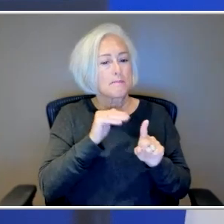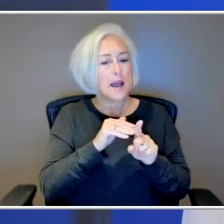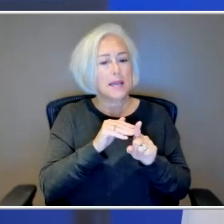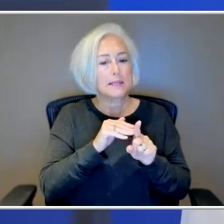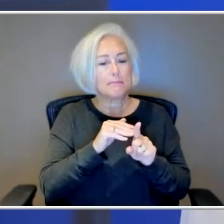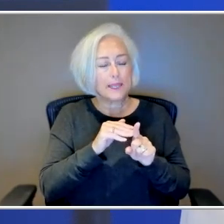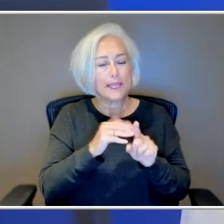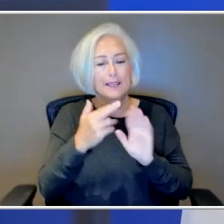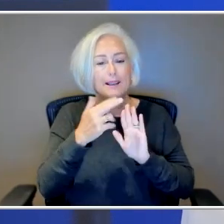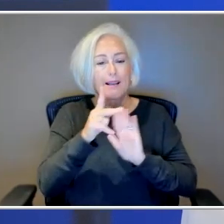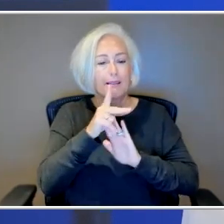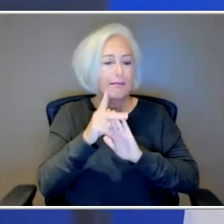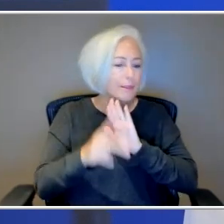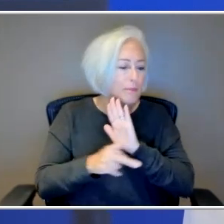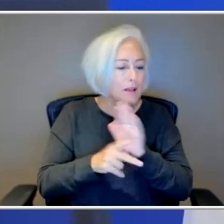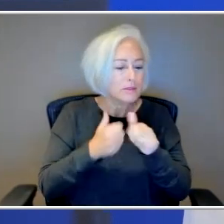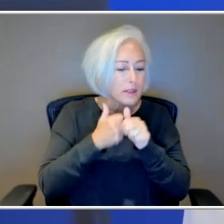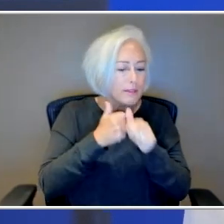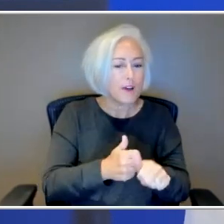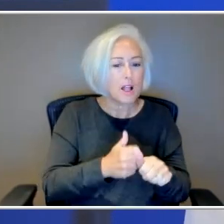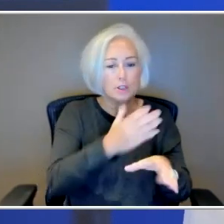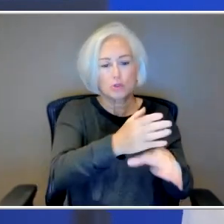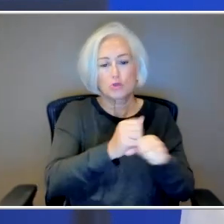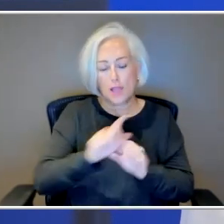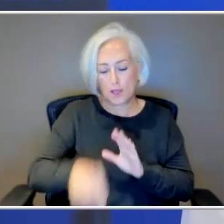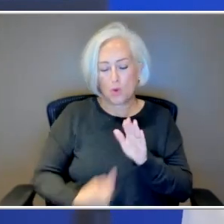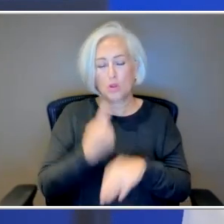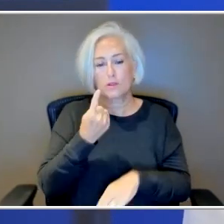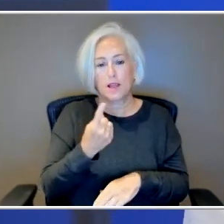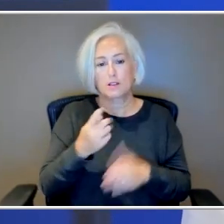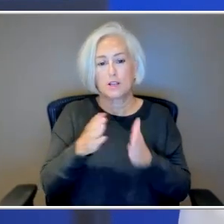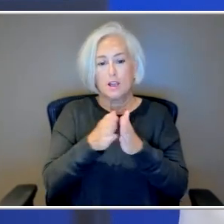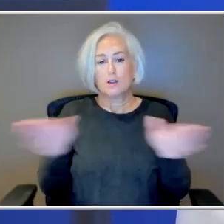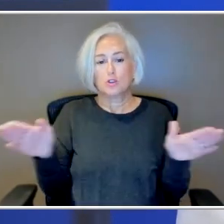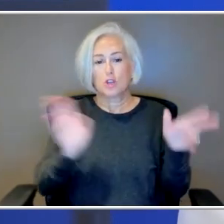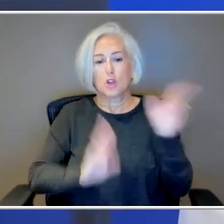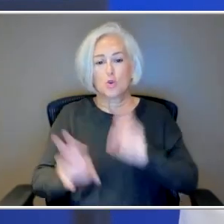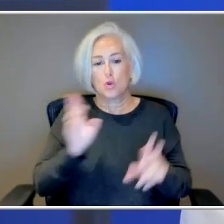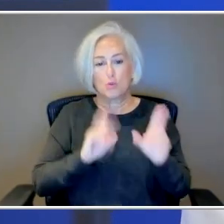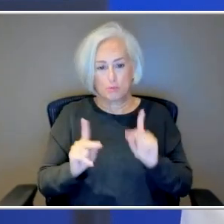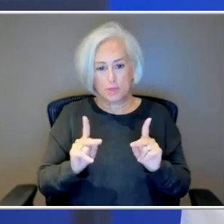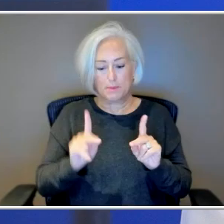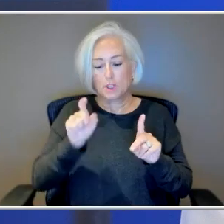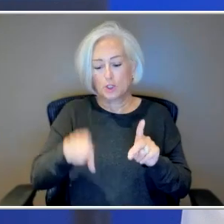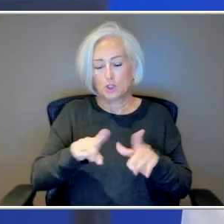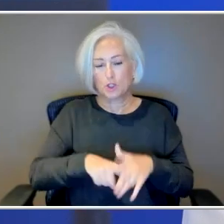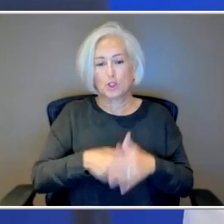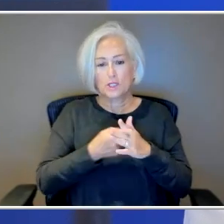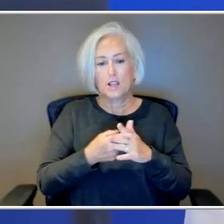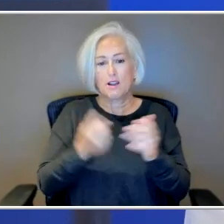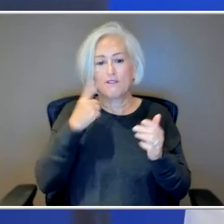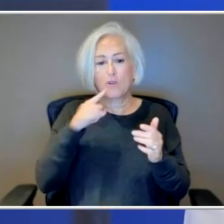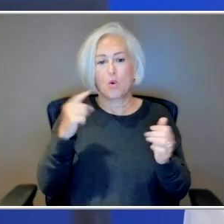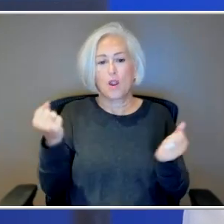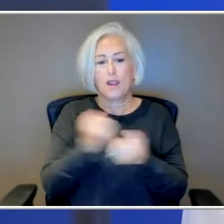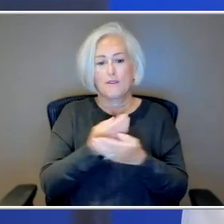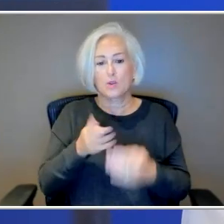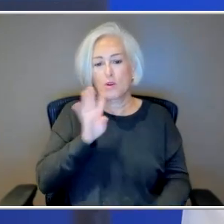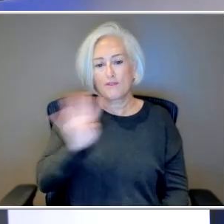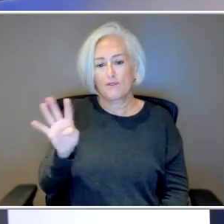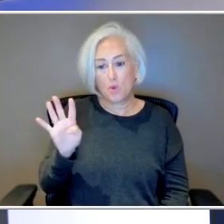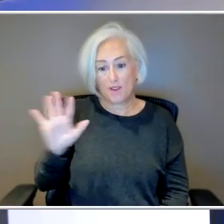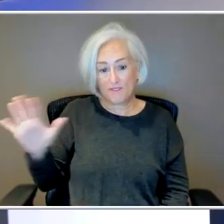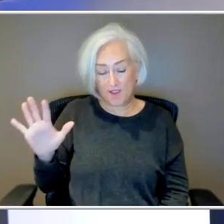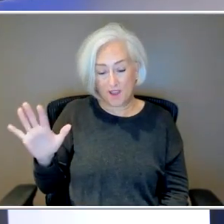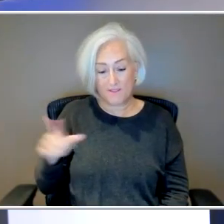guidelines for inflammatory bowel disease can be different, but for the general population, actually, we should start doing colonoscopy for everyone starting at the age of 45. All